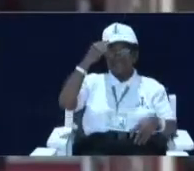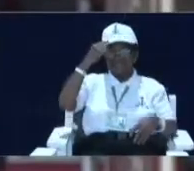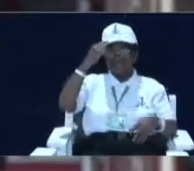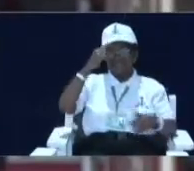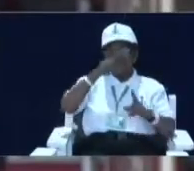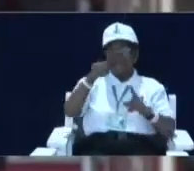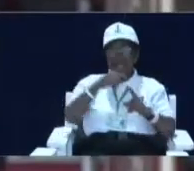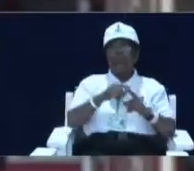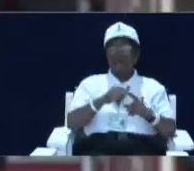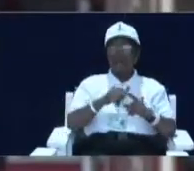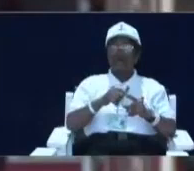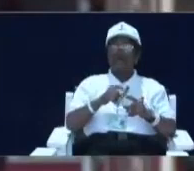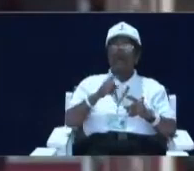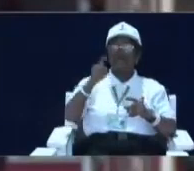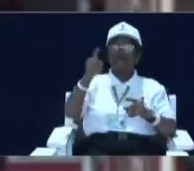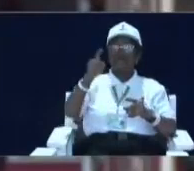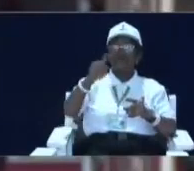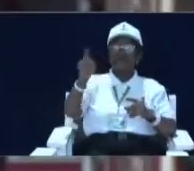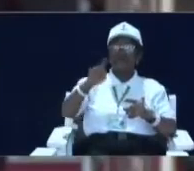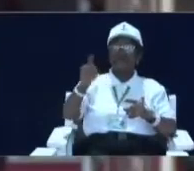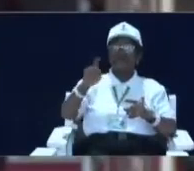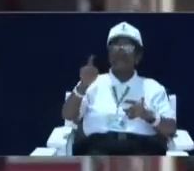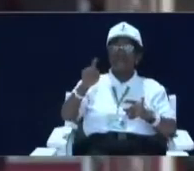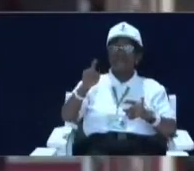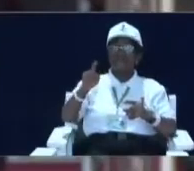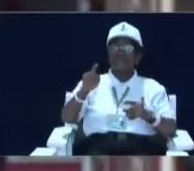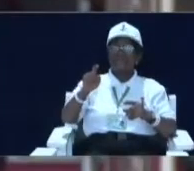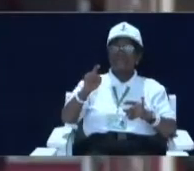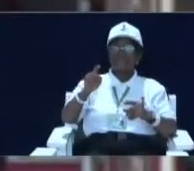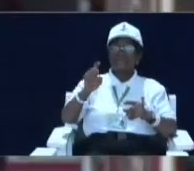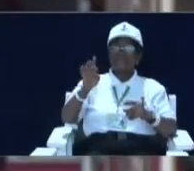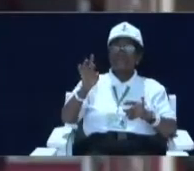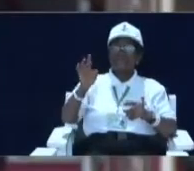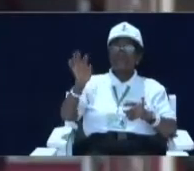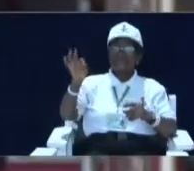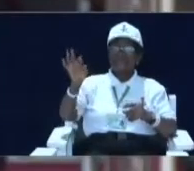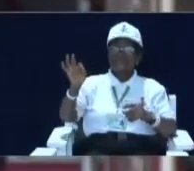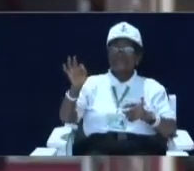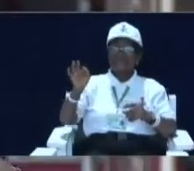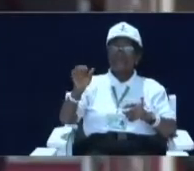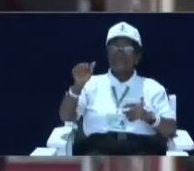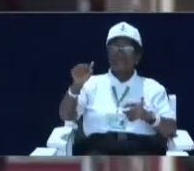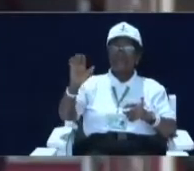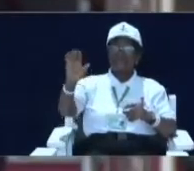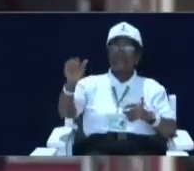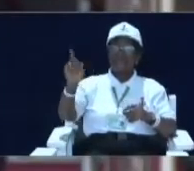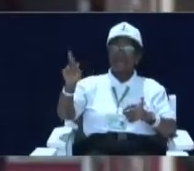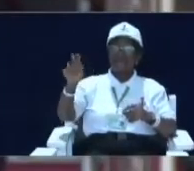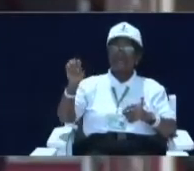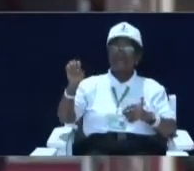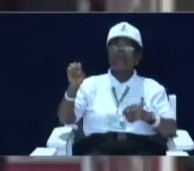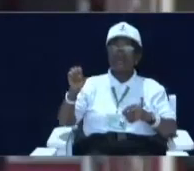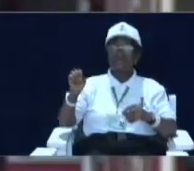112 acres of land, and my children took me there to go and see.